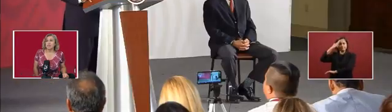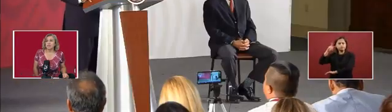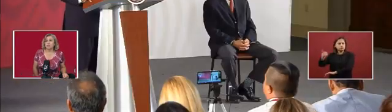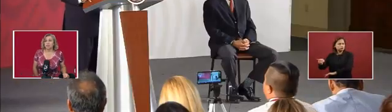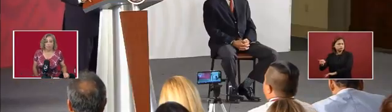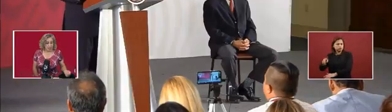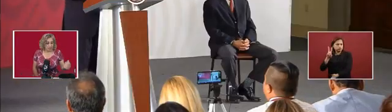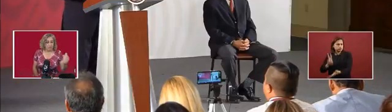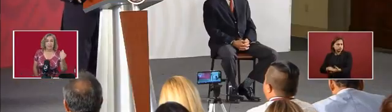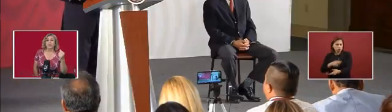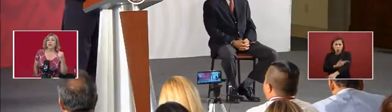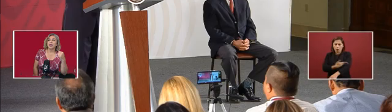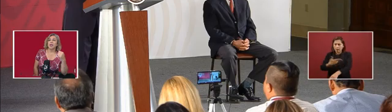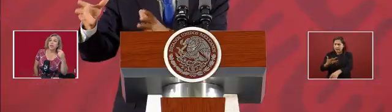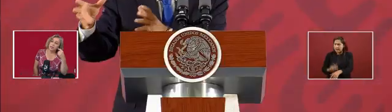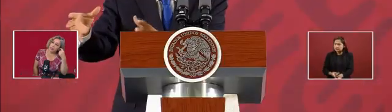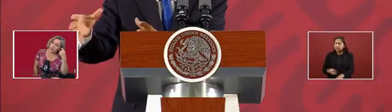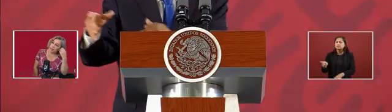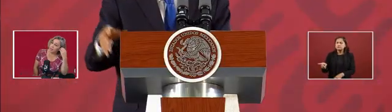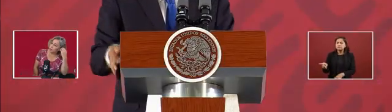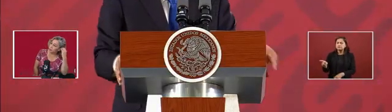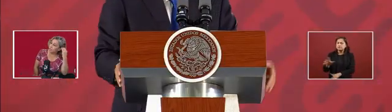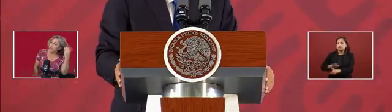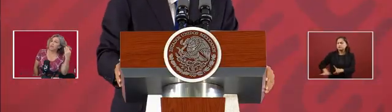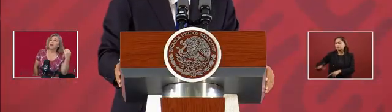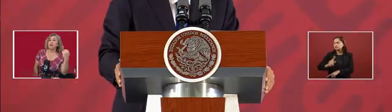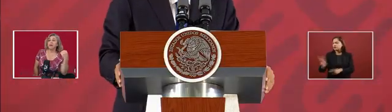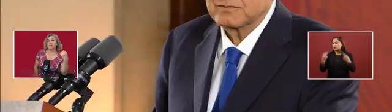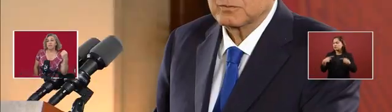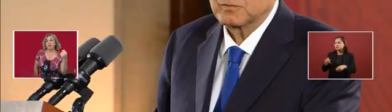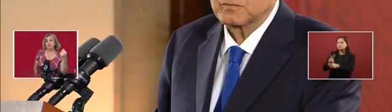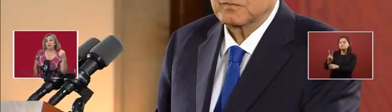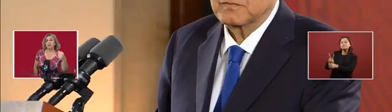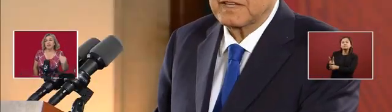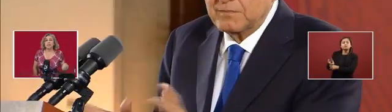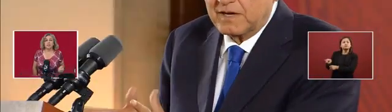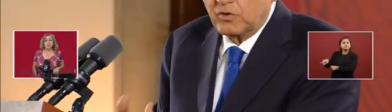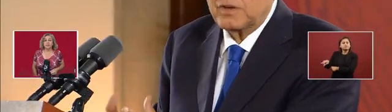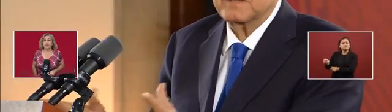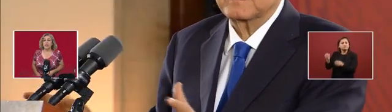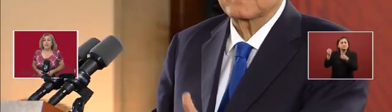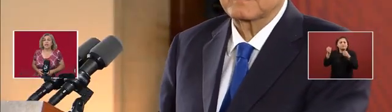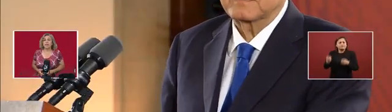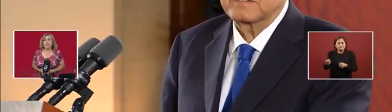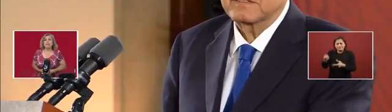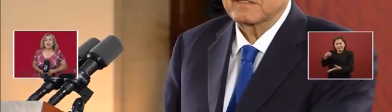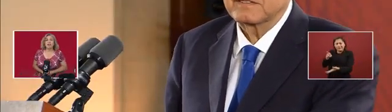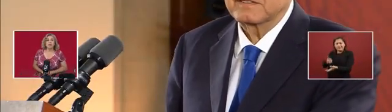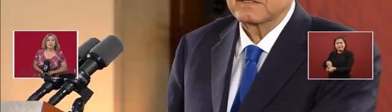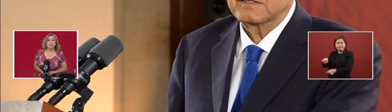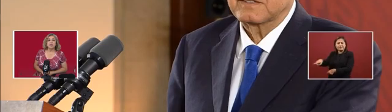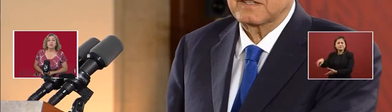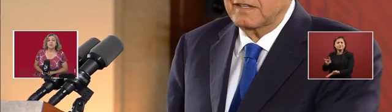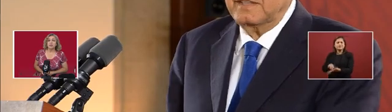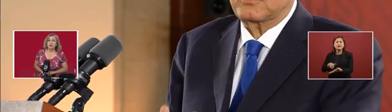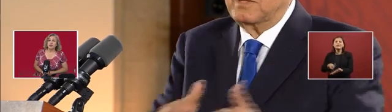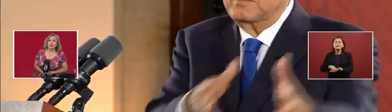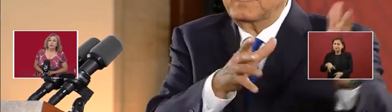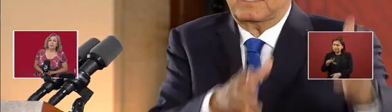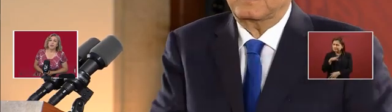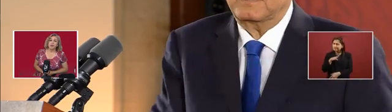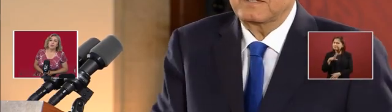el sindicato. and has to do with a syndicate, Estamos which is nosotros, like the union, ayudando and we're en la helping conciliación. with the Este es conciliation.